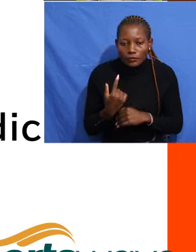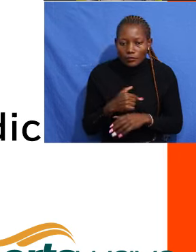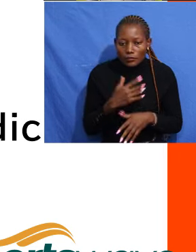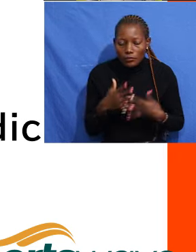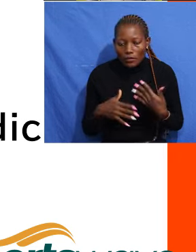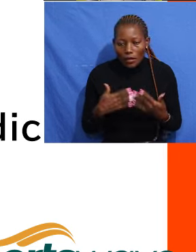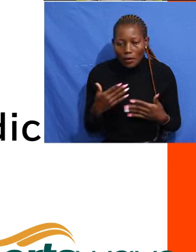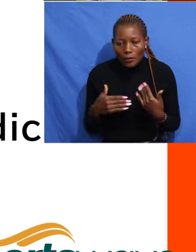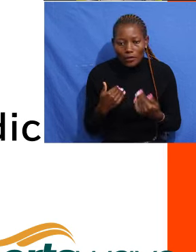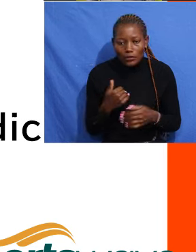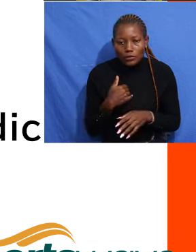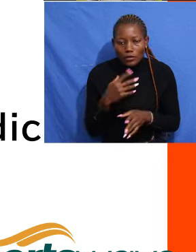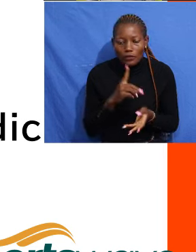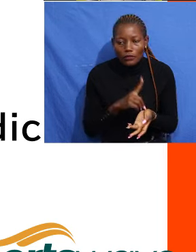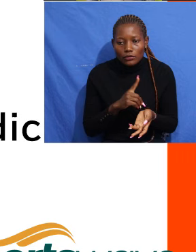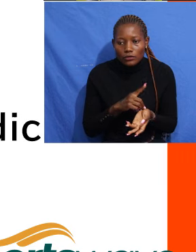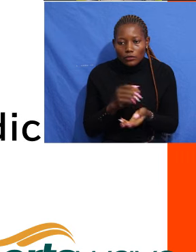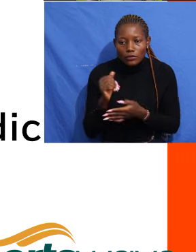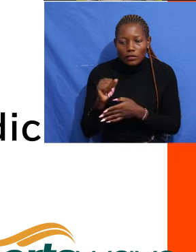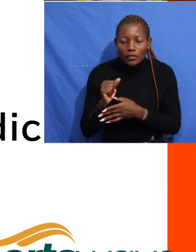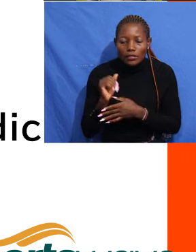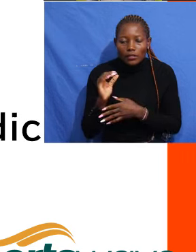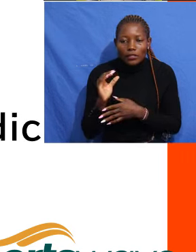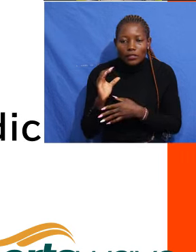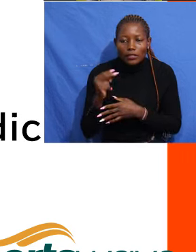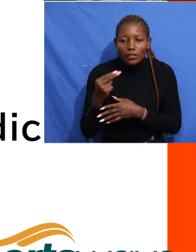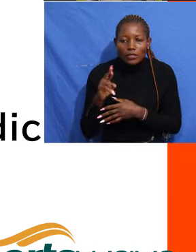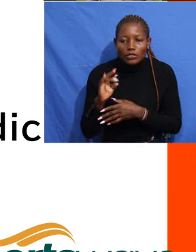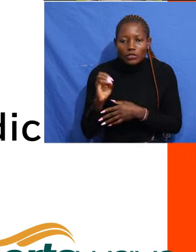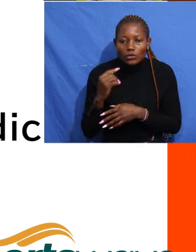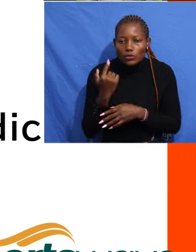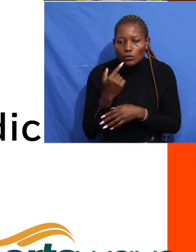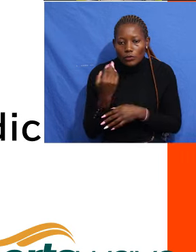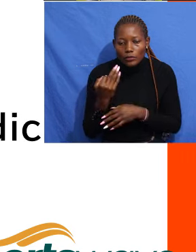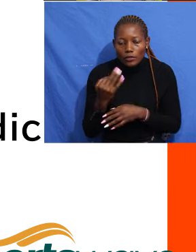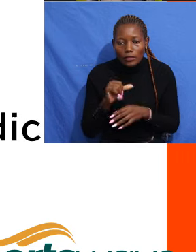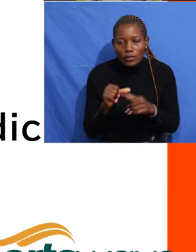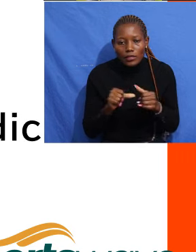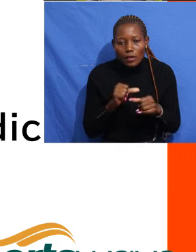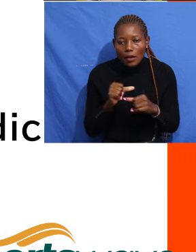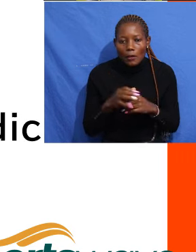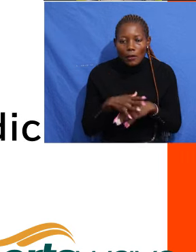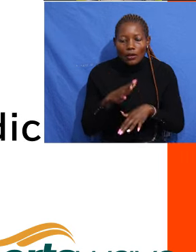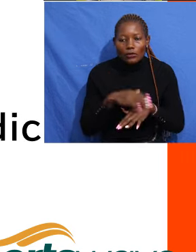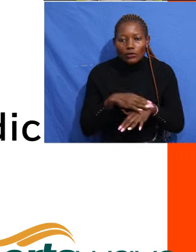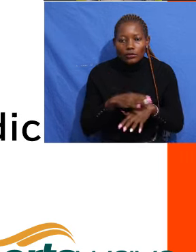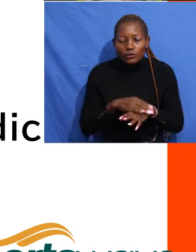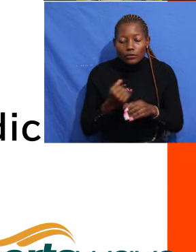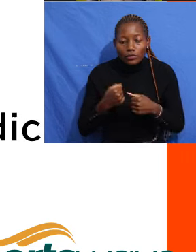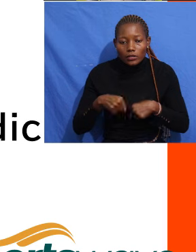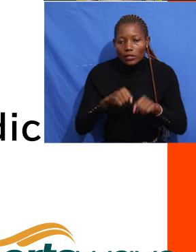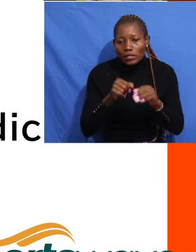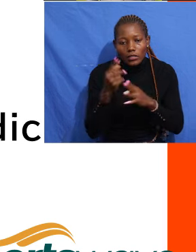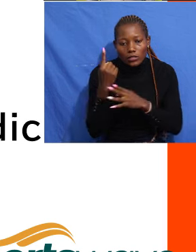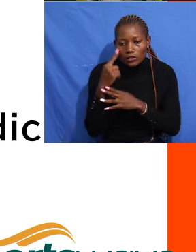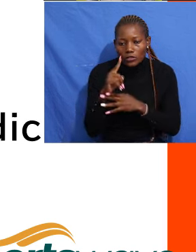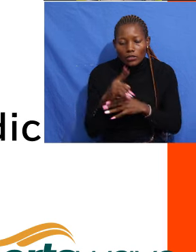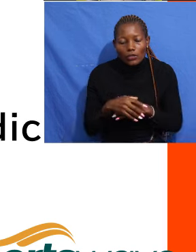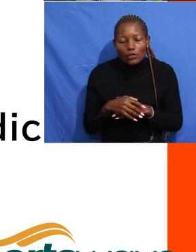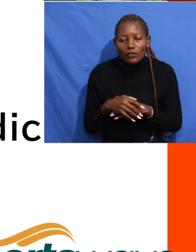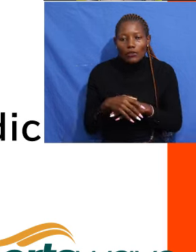have Dr. Sechiro Takei, who will be presenting to us on effective recovery strategies for performance